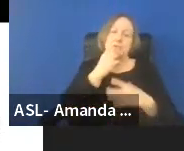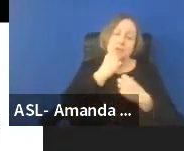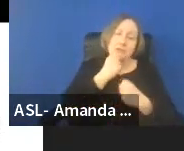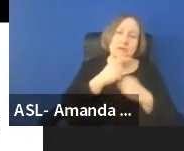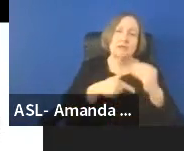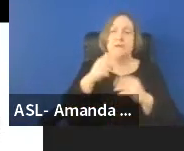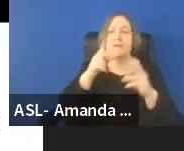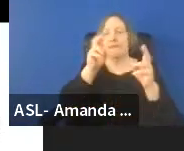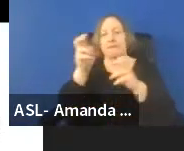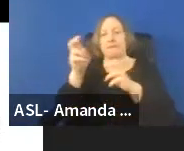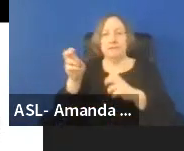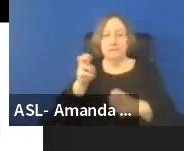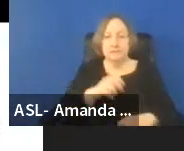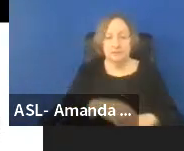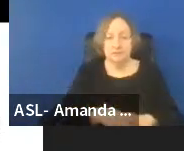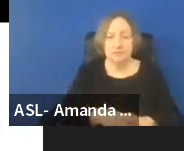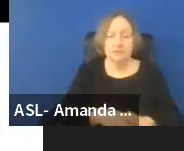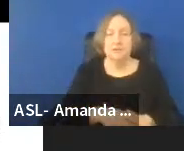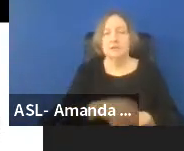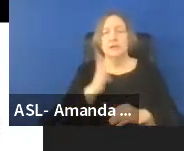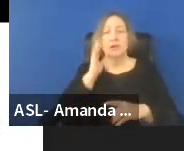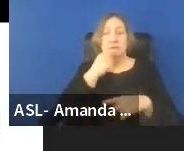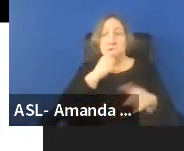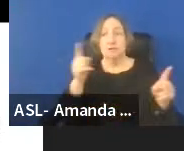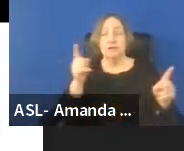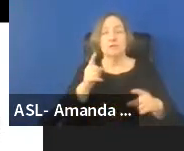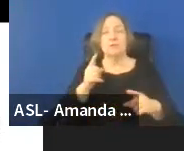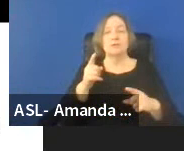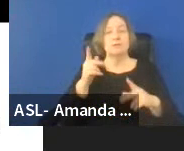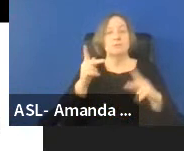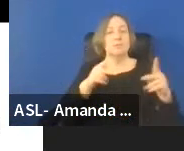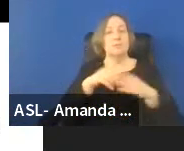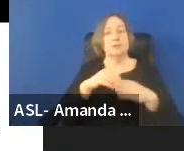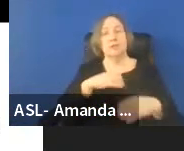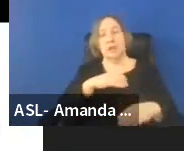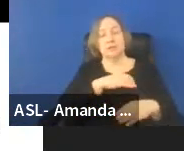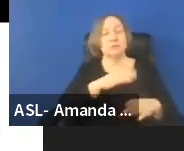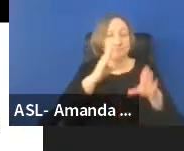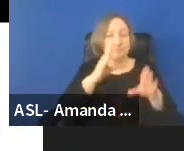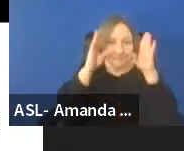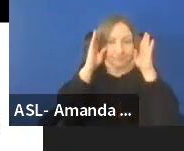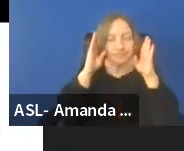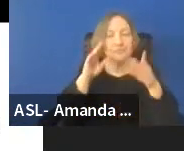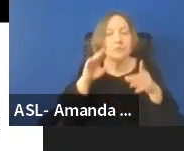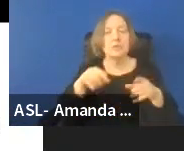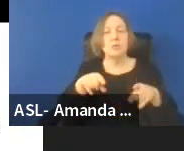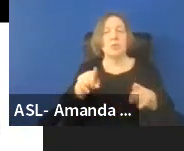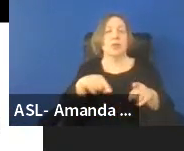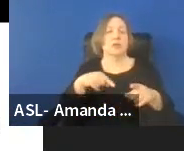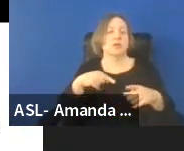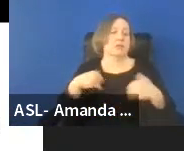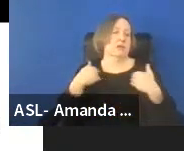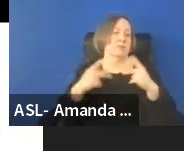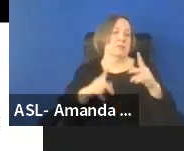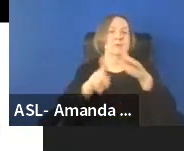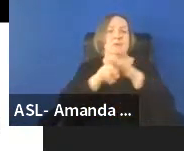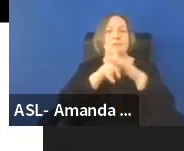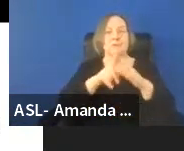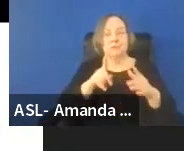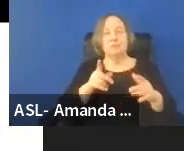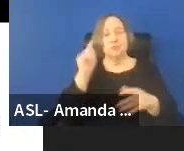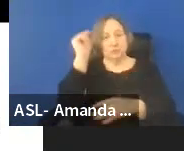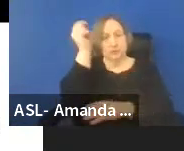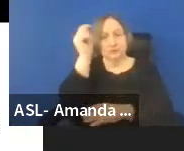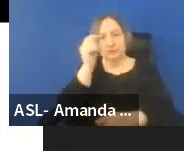issue. And I will tell you that members of council listen when young people show up to testify.